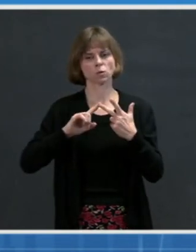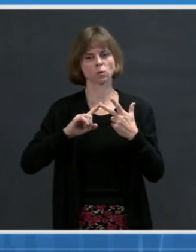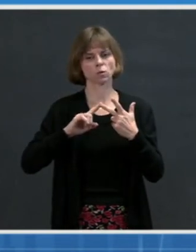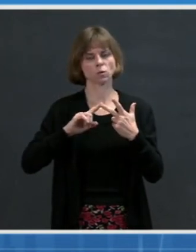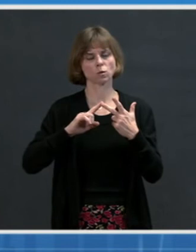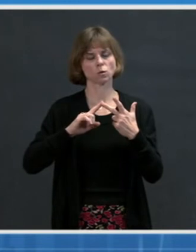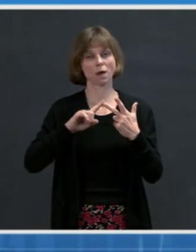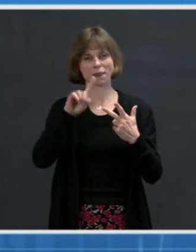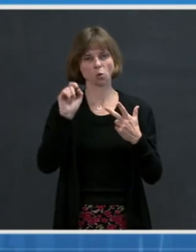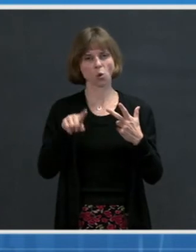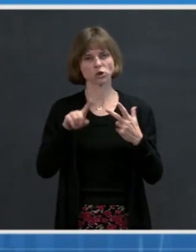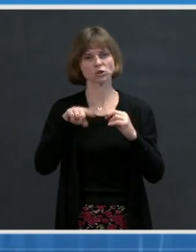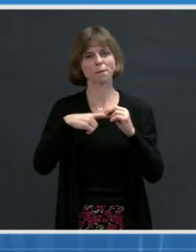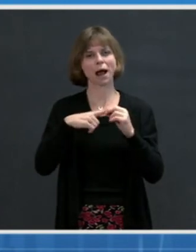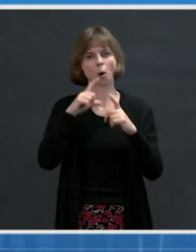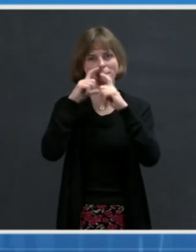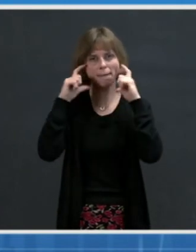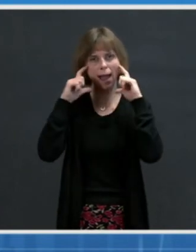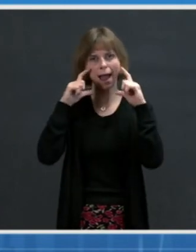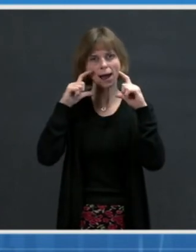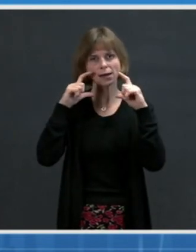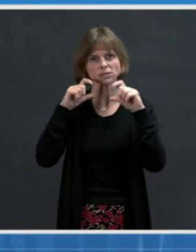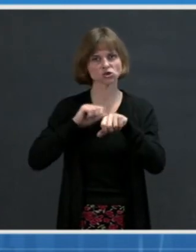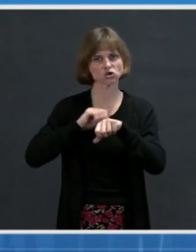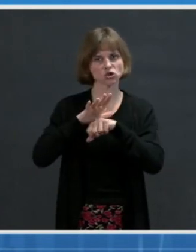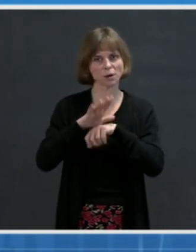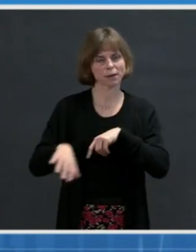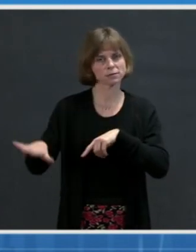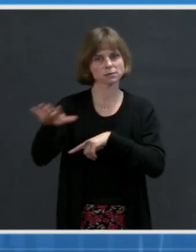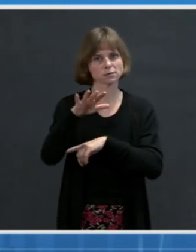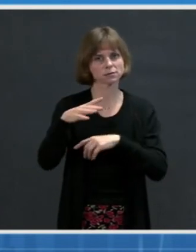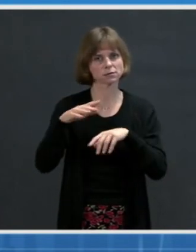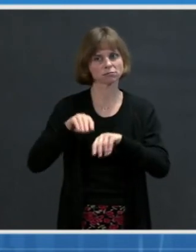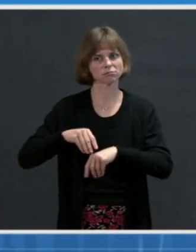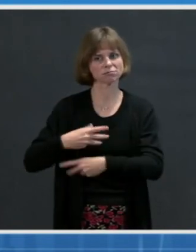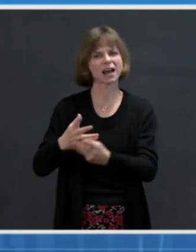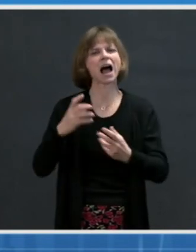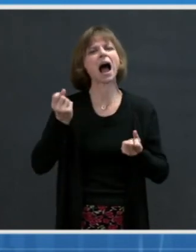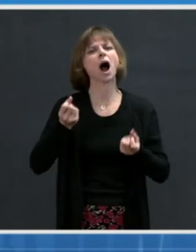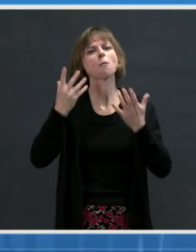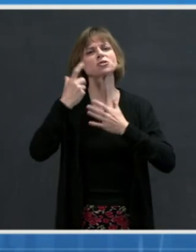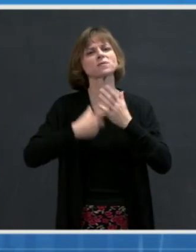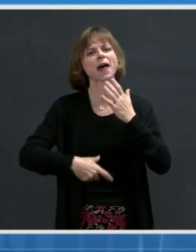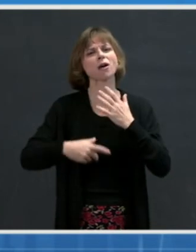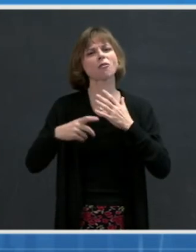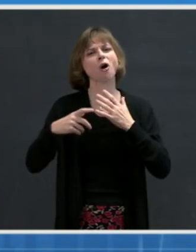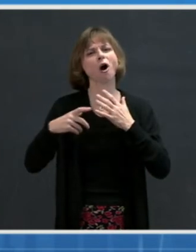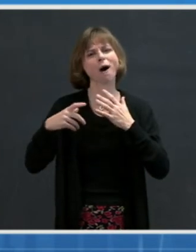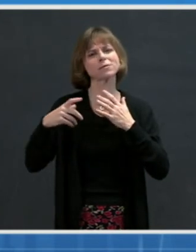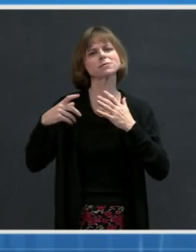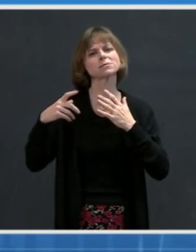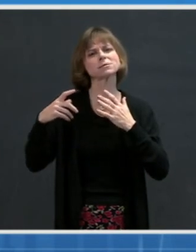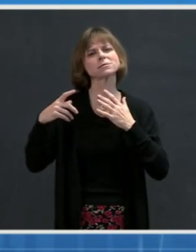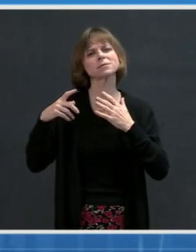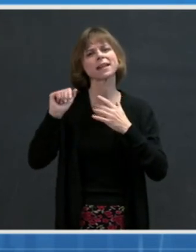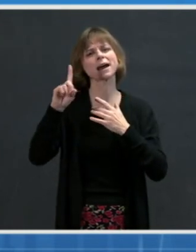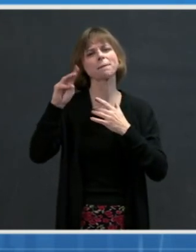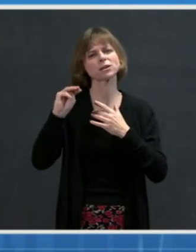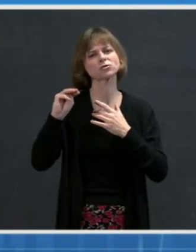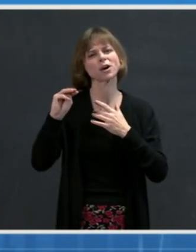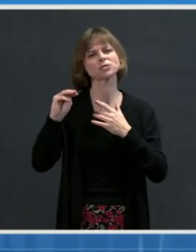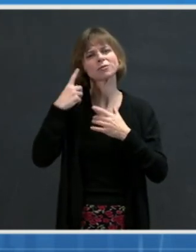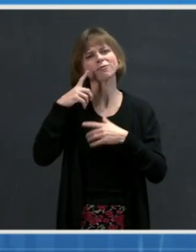the mask shipments, I'm wondering how much it is costing the administration to ship these masks. And, at this